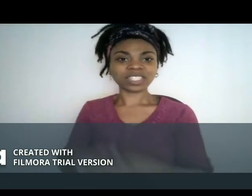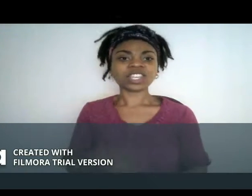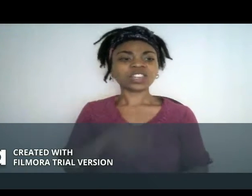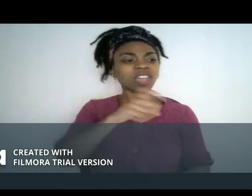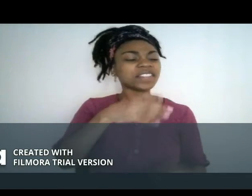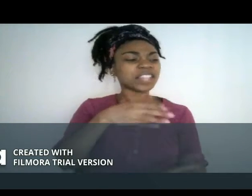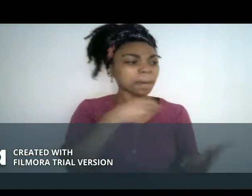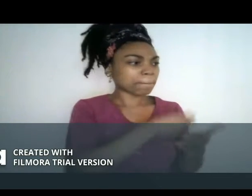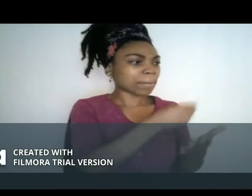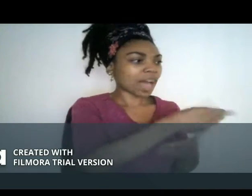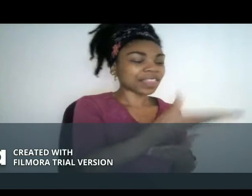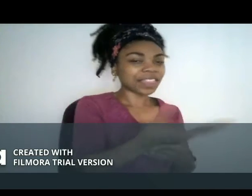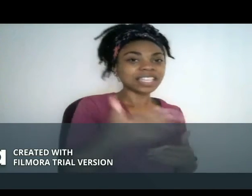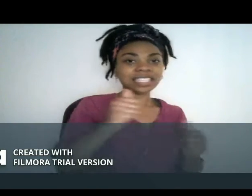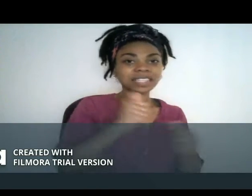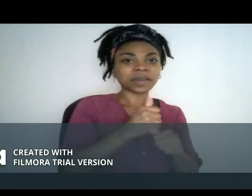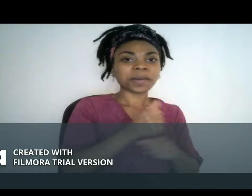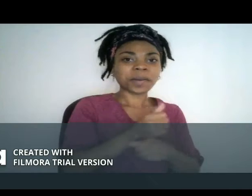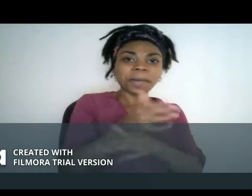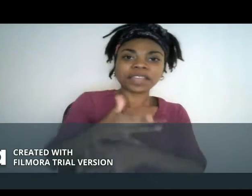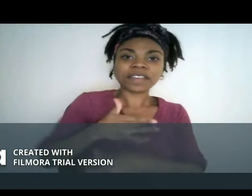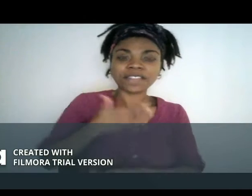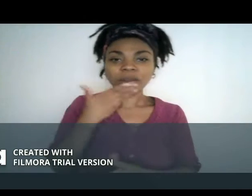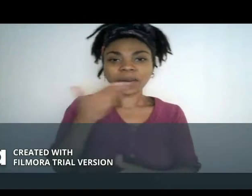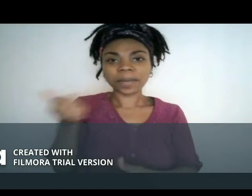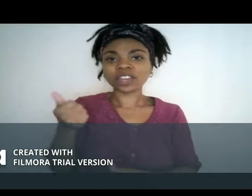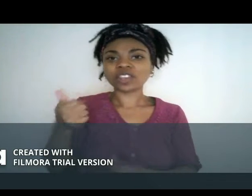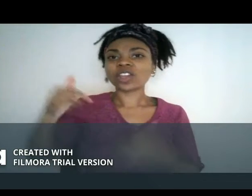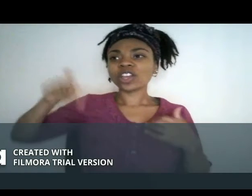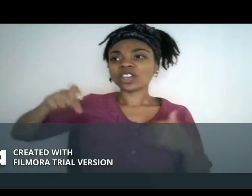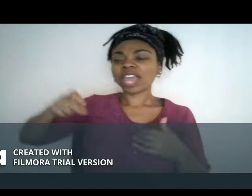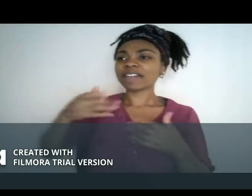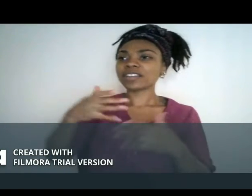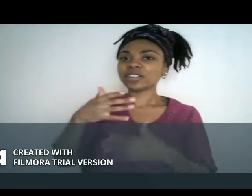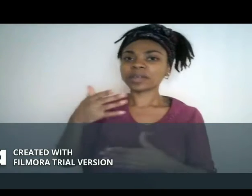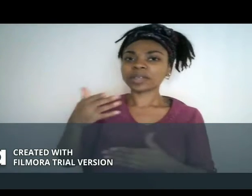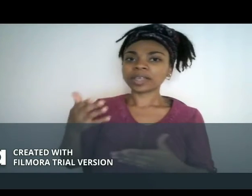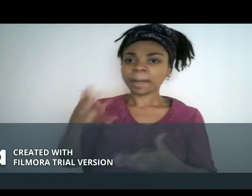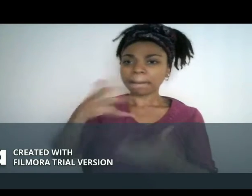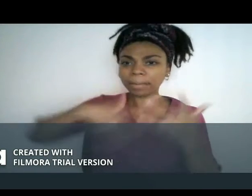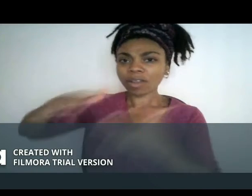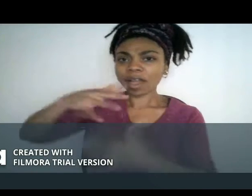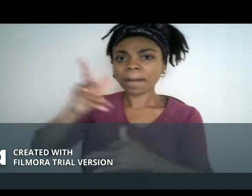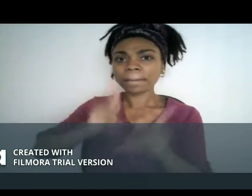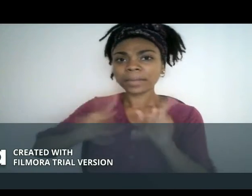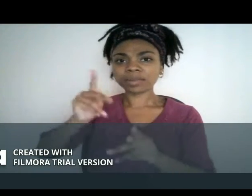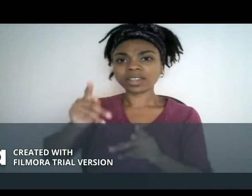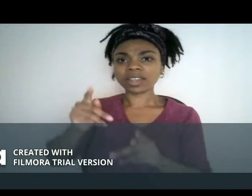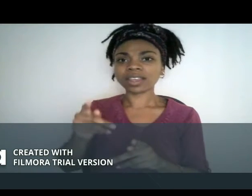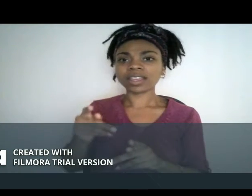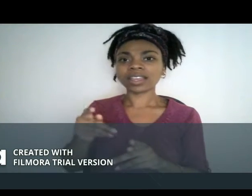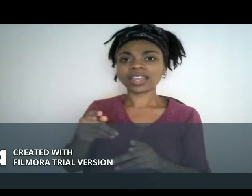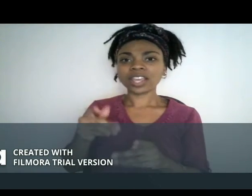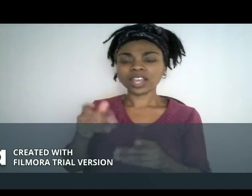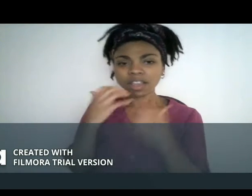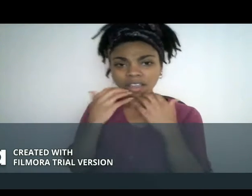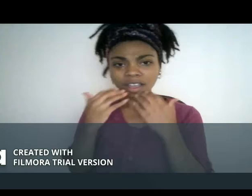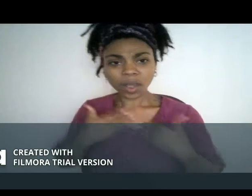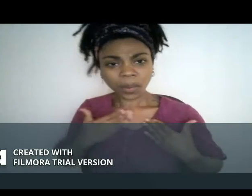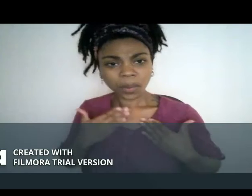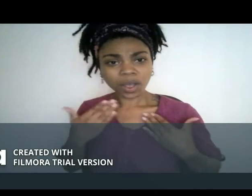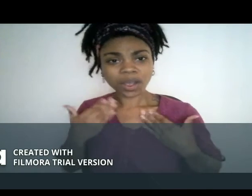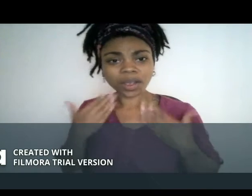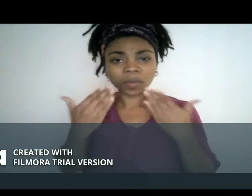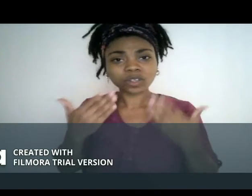to buy things to make you feel better. You got to have people acknowledge you and who you are. You better love this. You